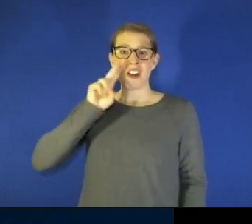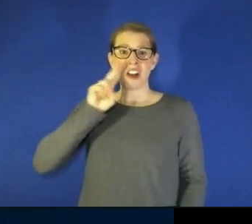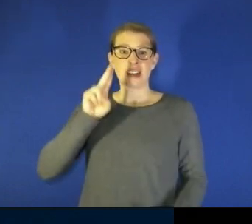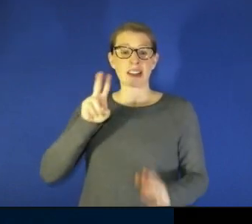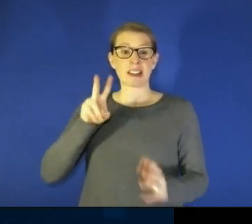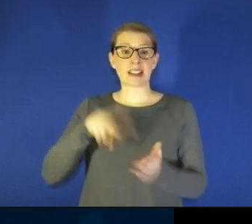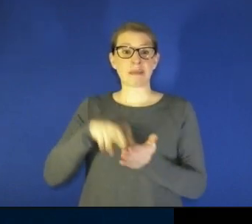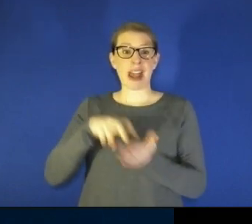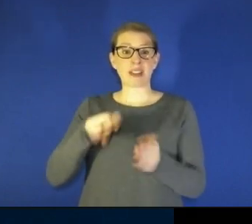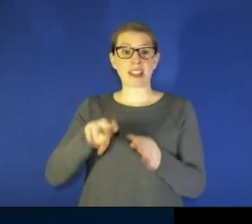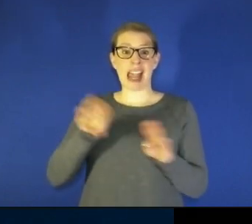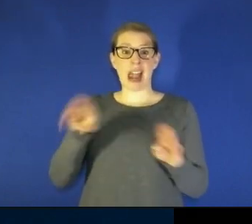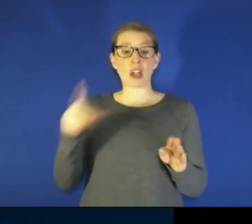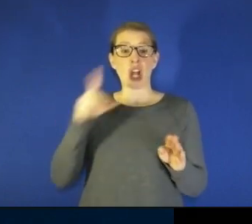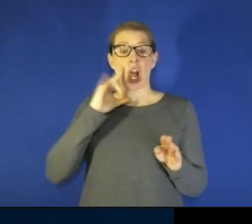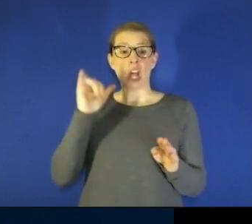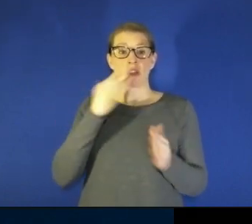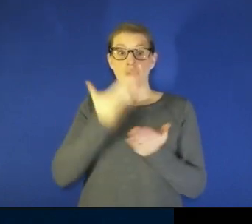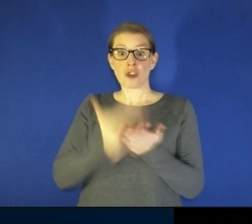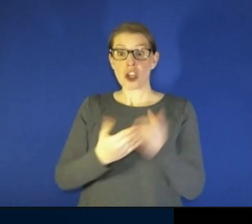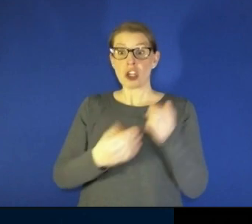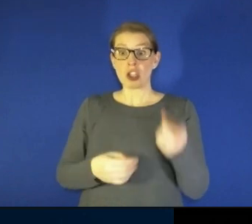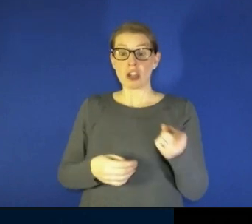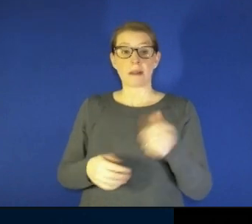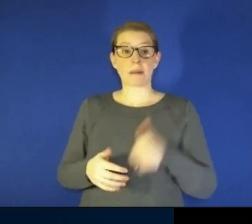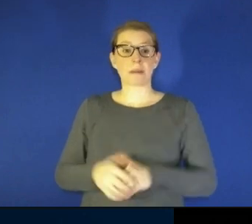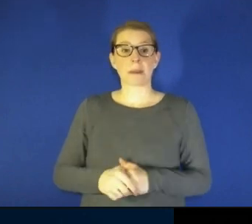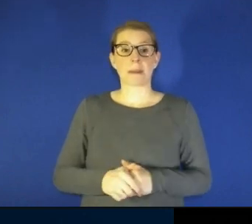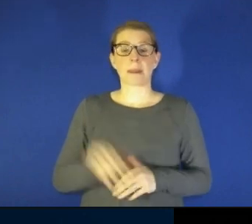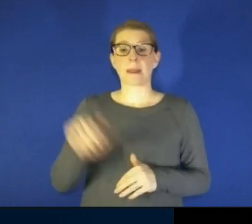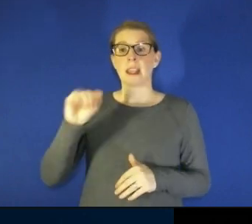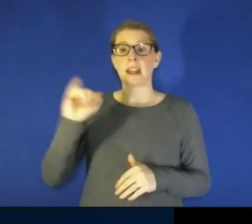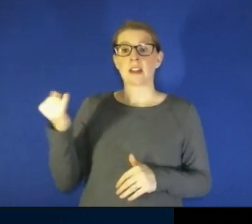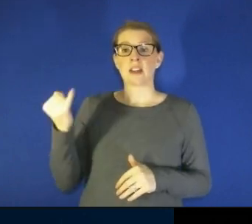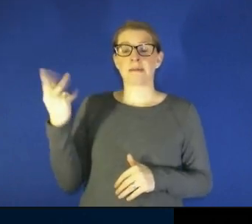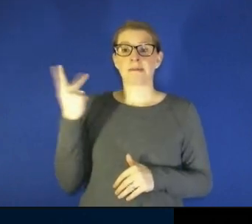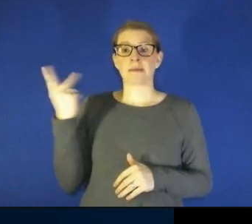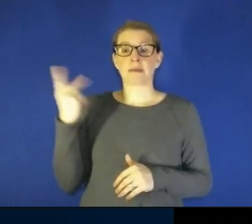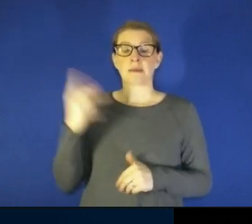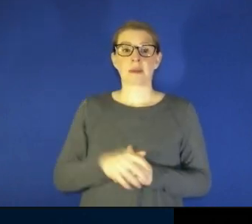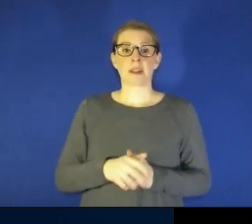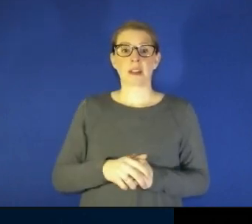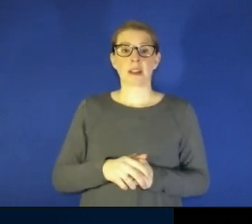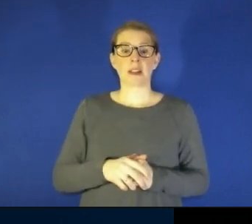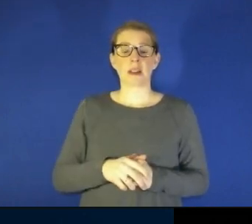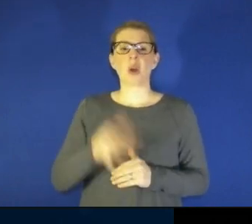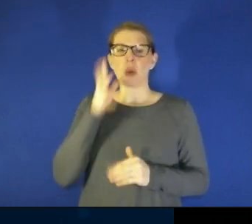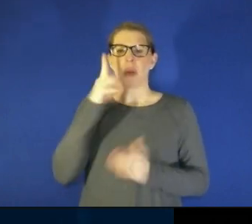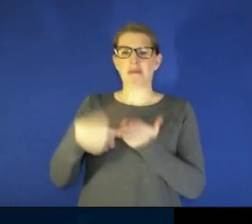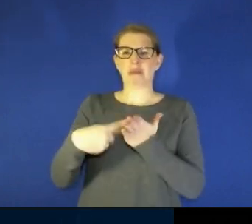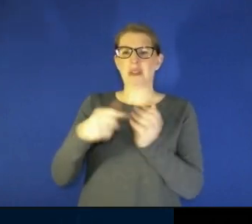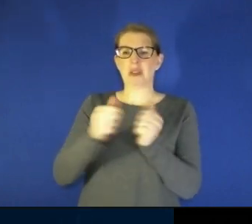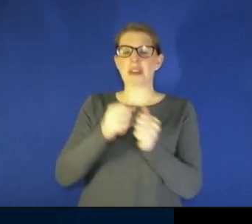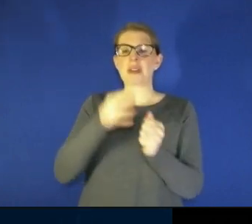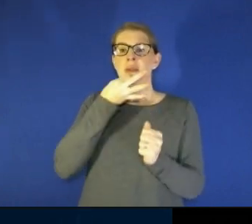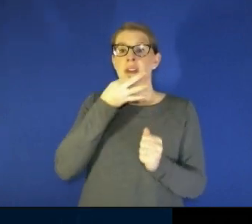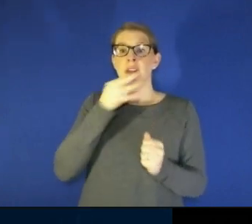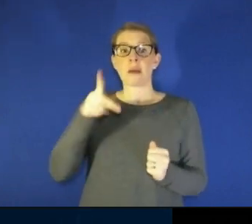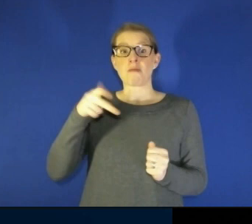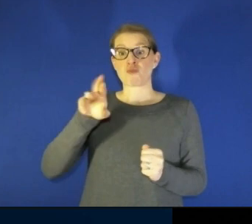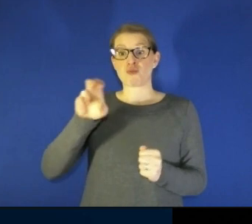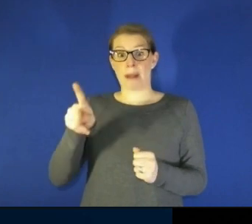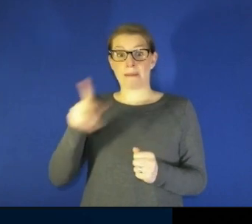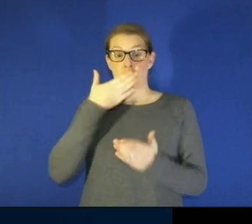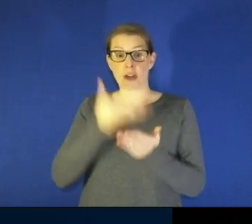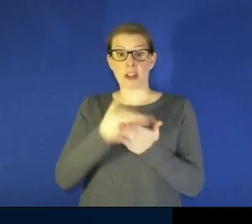It looks good. So first thing is the AJ and I would notice, Dr. Bansel, who you talk to in a minute, is you did well on your prep. You're nice and